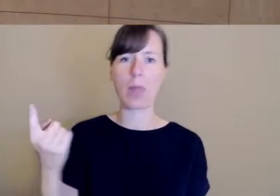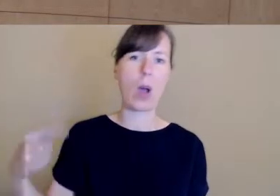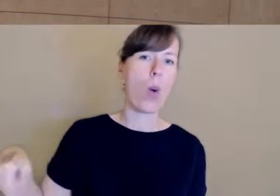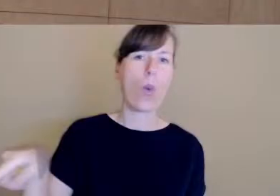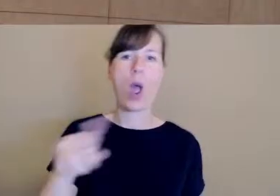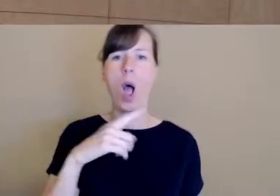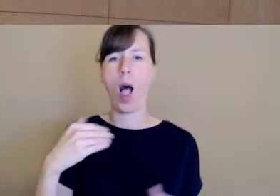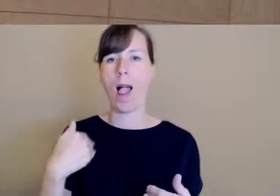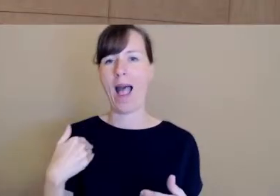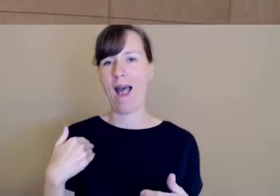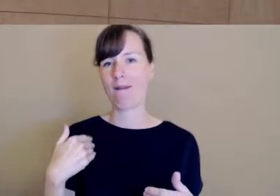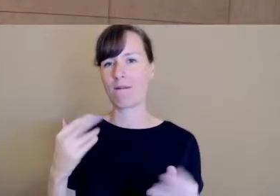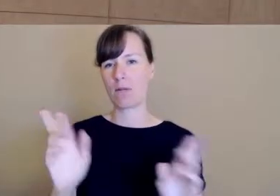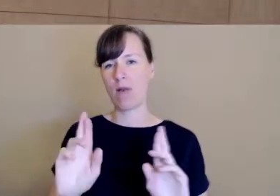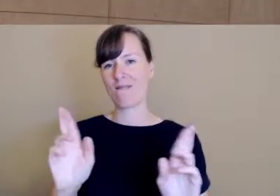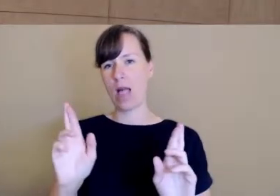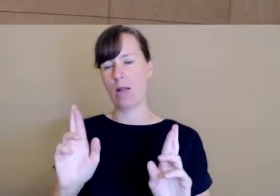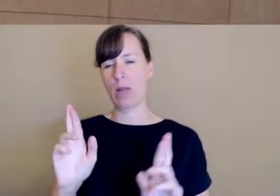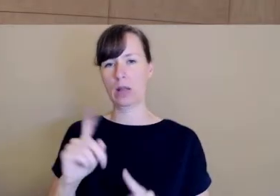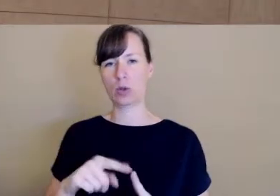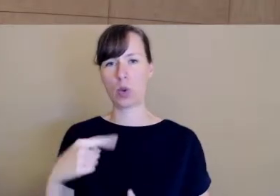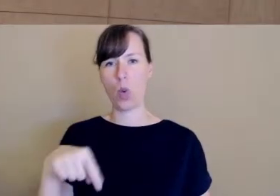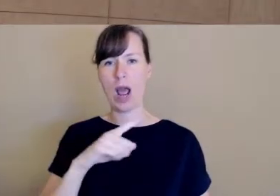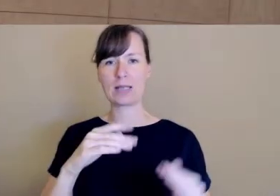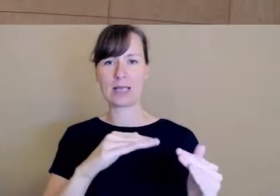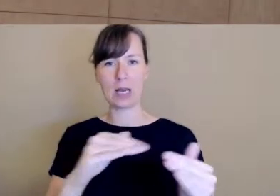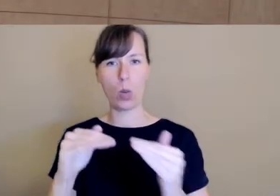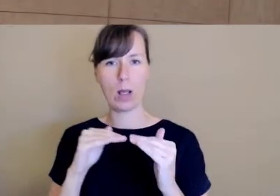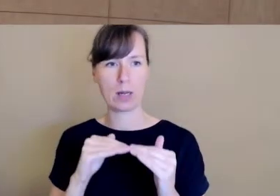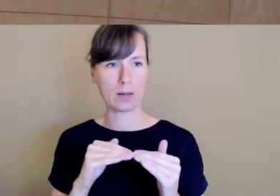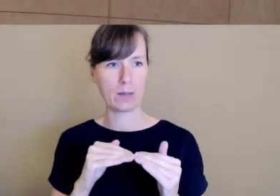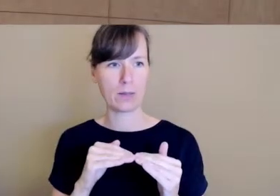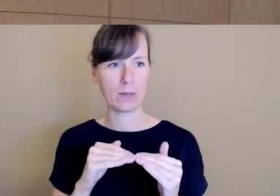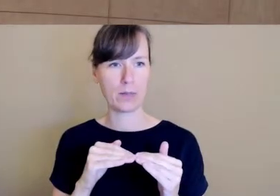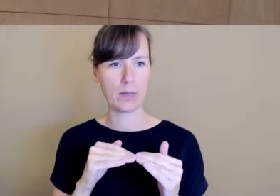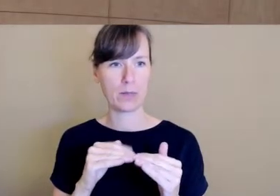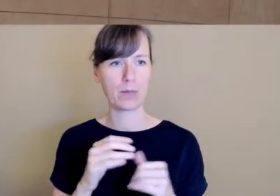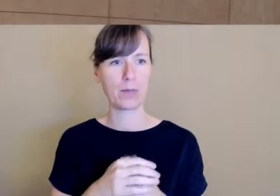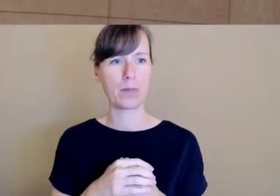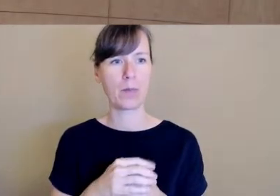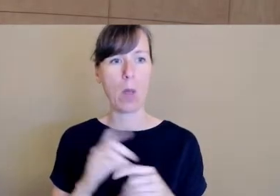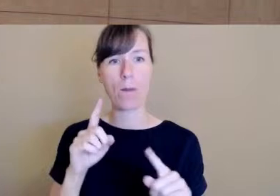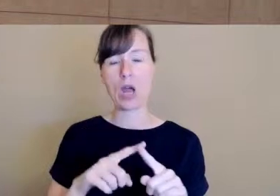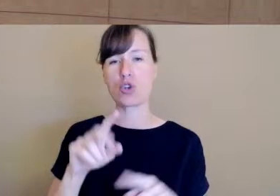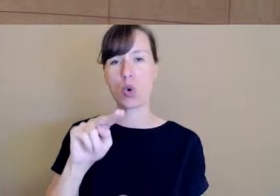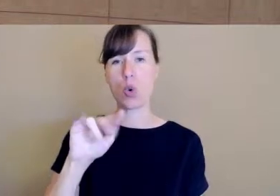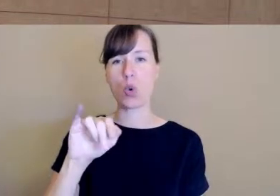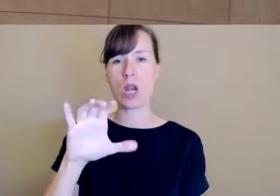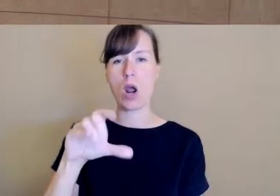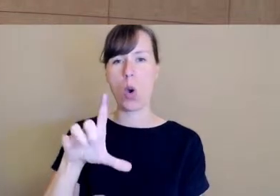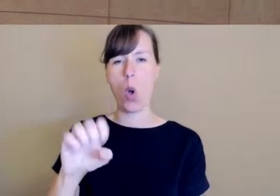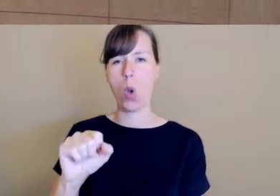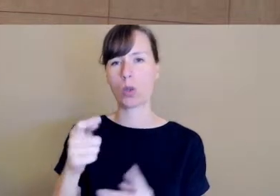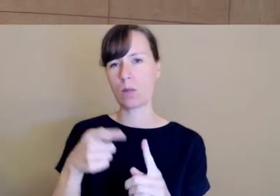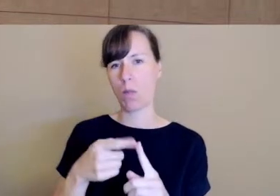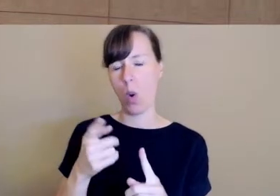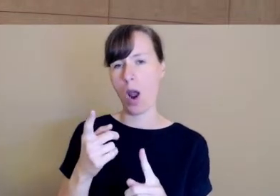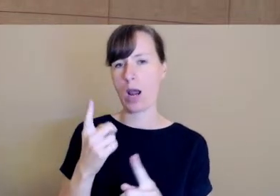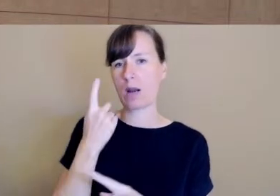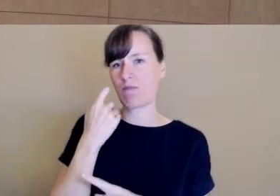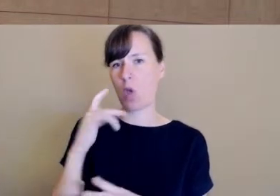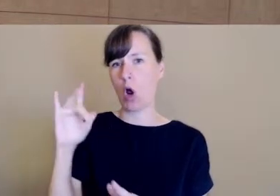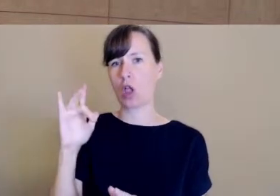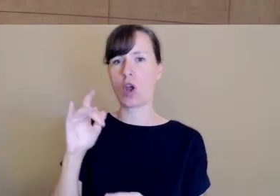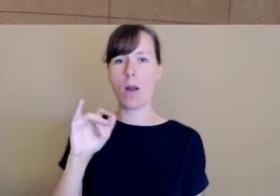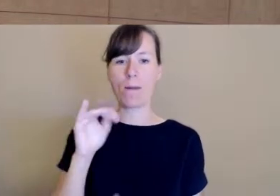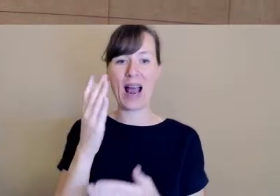us equally, but I think this was Nicole's point earlier, that at some point, if we don't put a